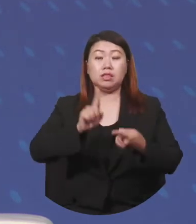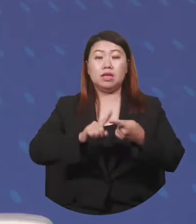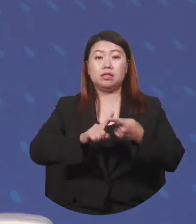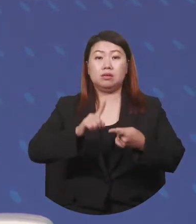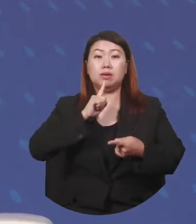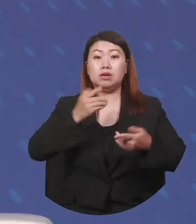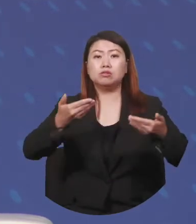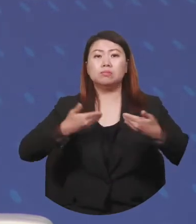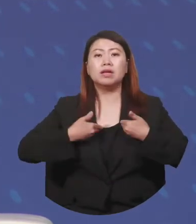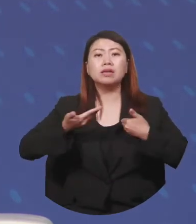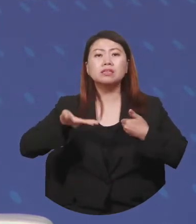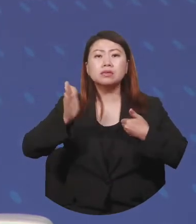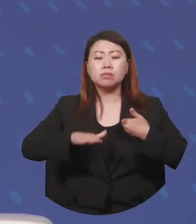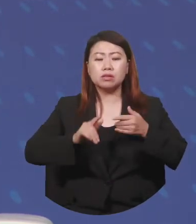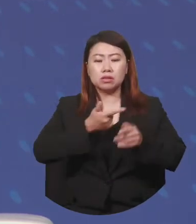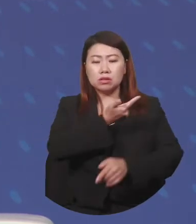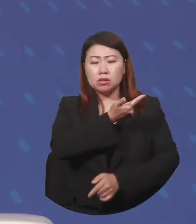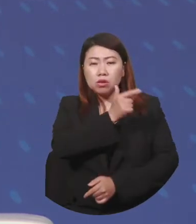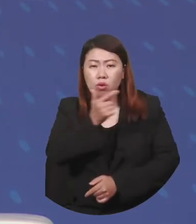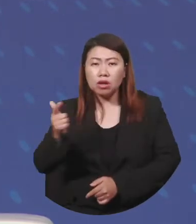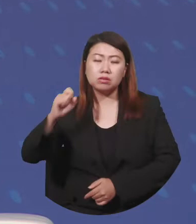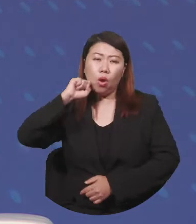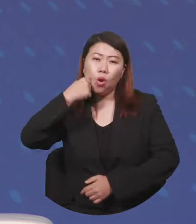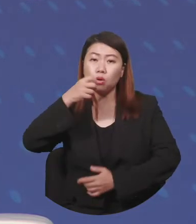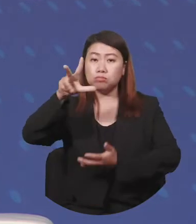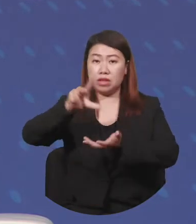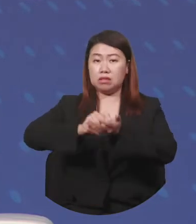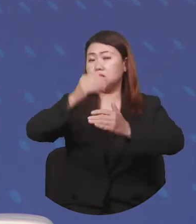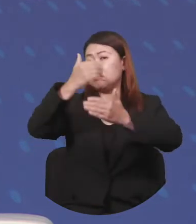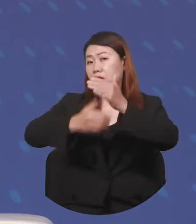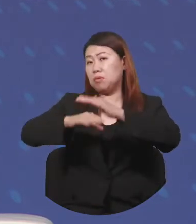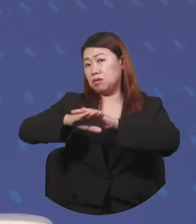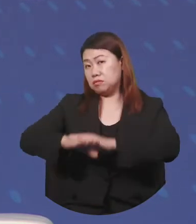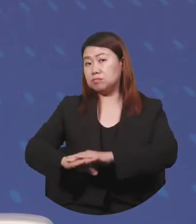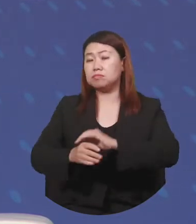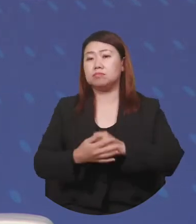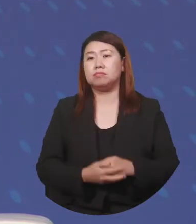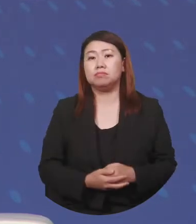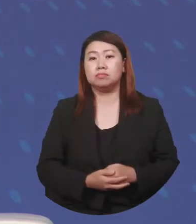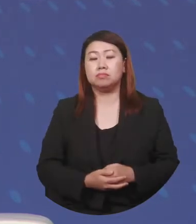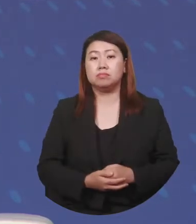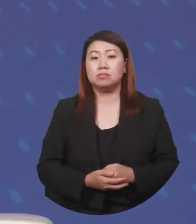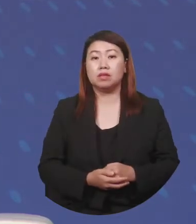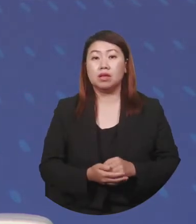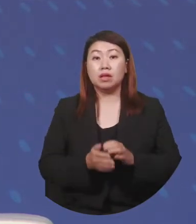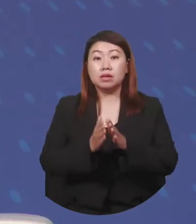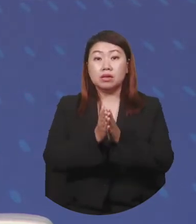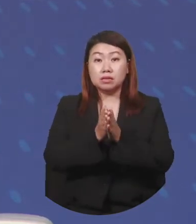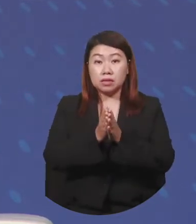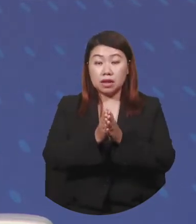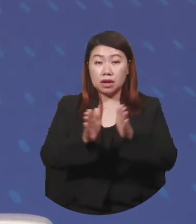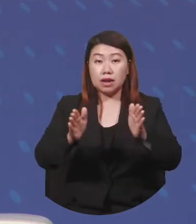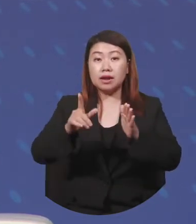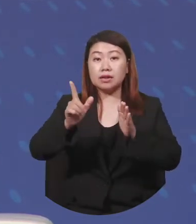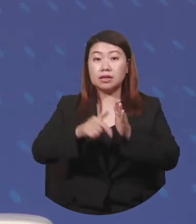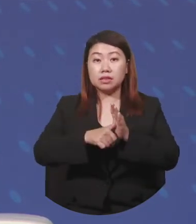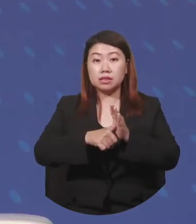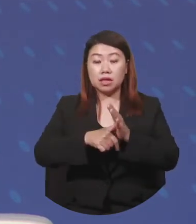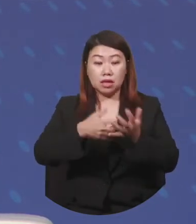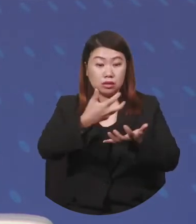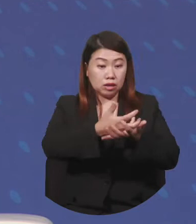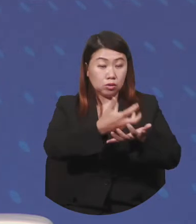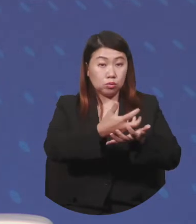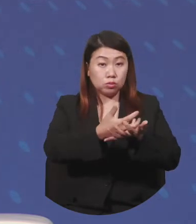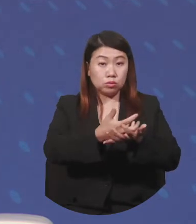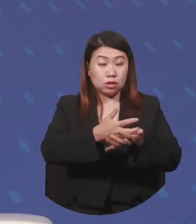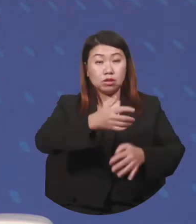our panelists, I shared some findings that we had from a very small survey of development leaders that showed some of the barriers